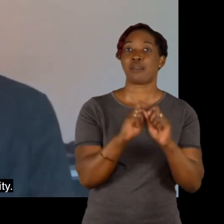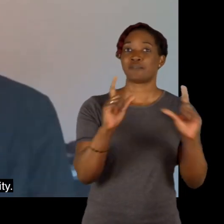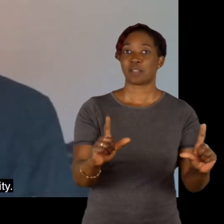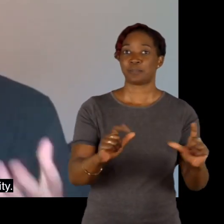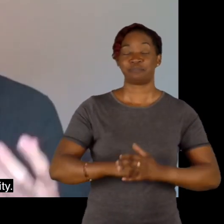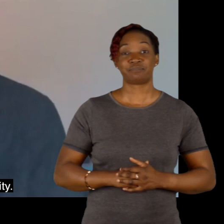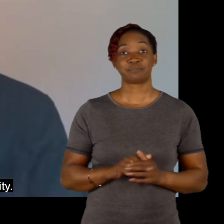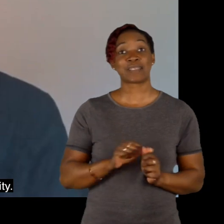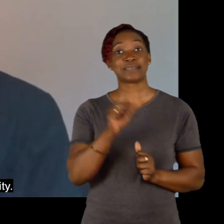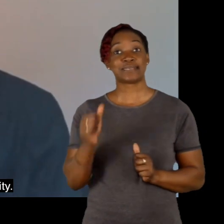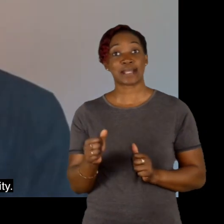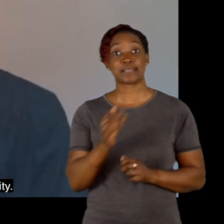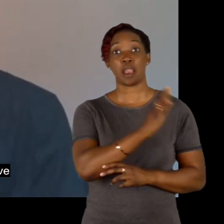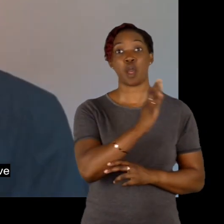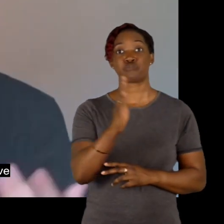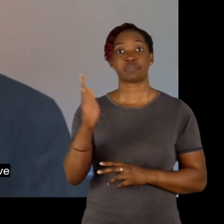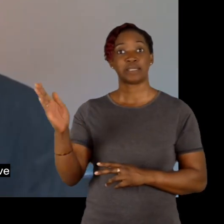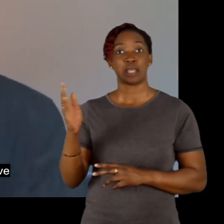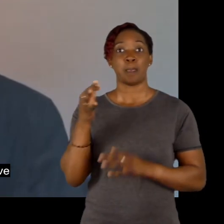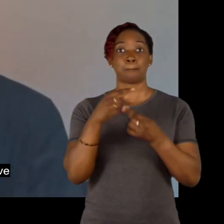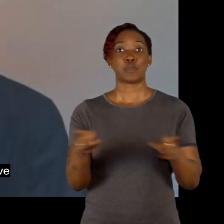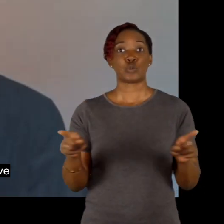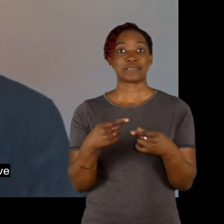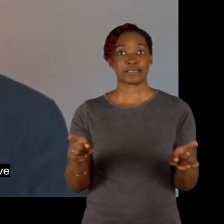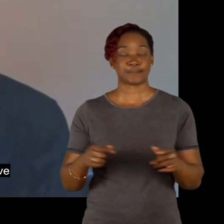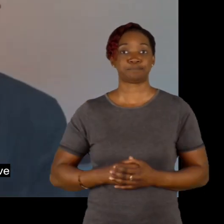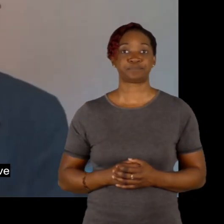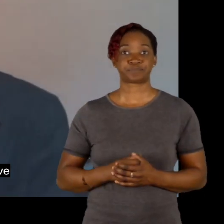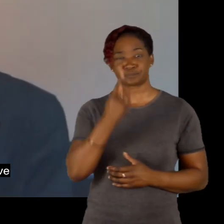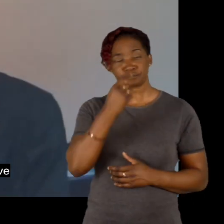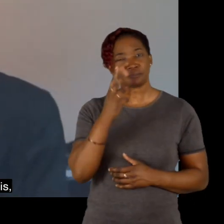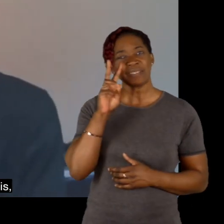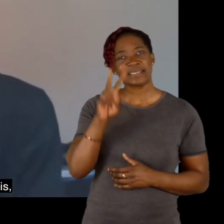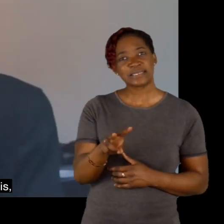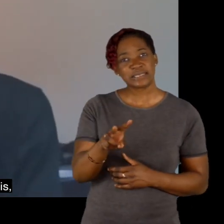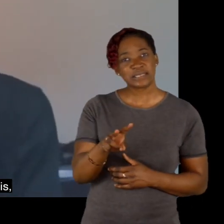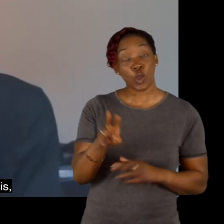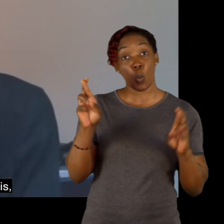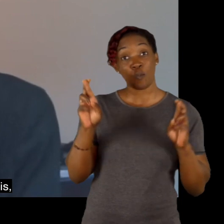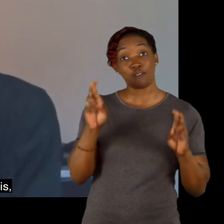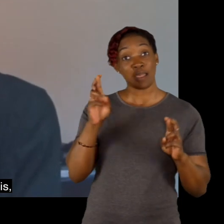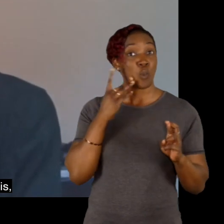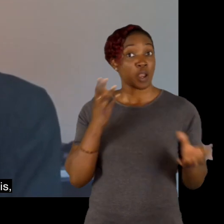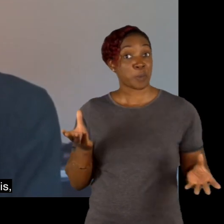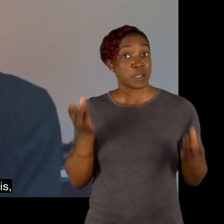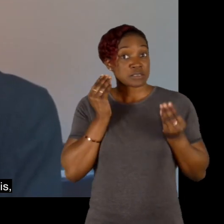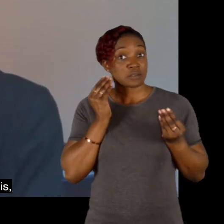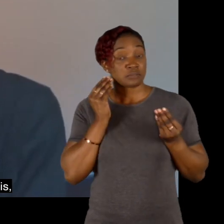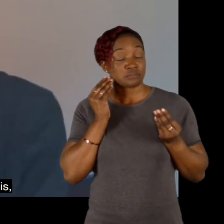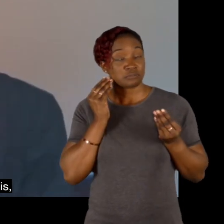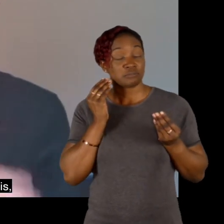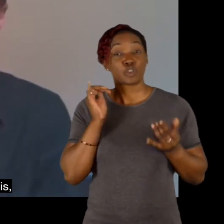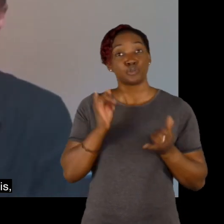bit with that black and white quality. So yeah, up next we have the library music option, and so we can see